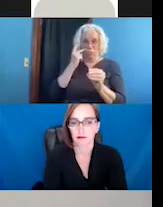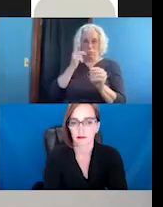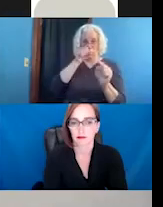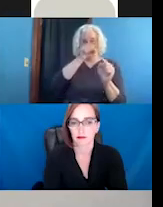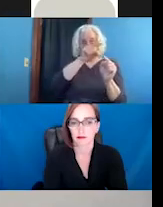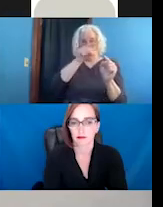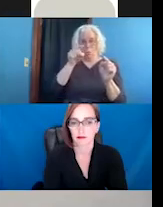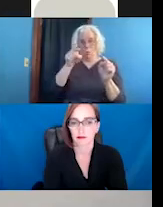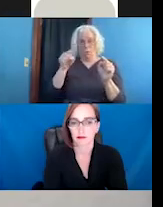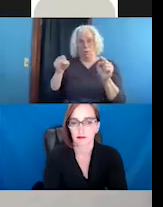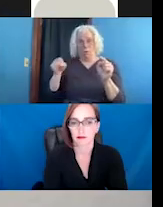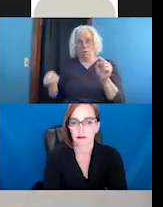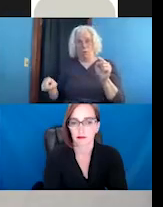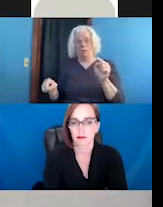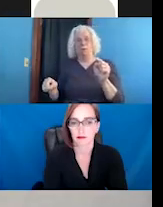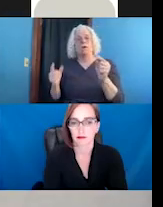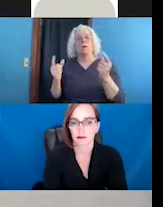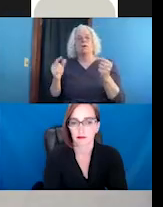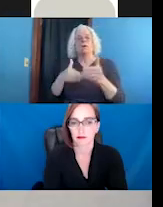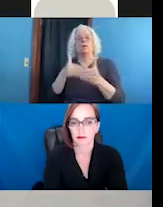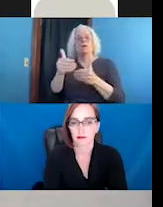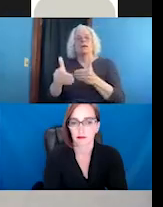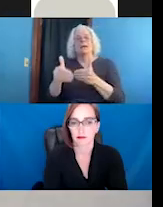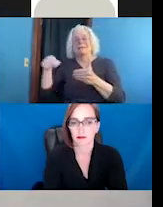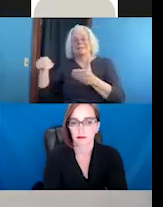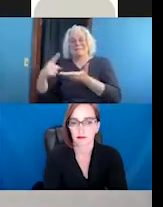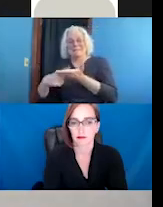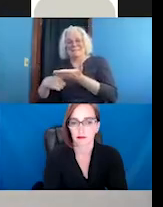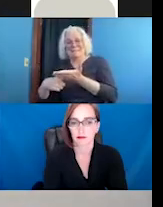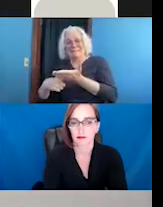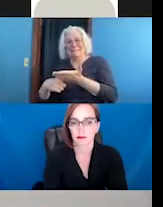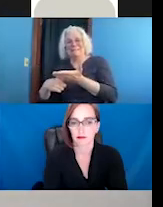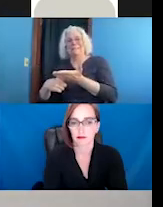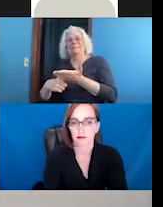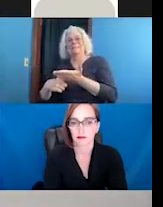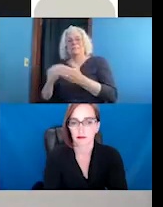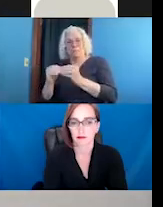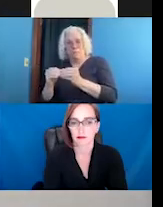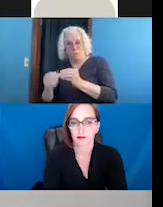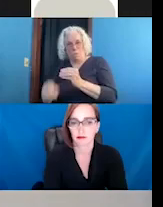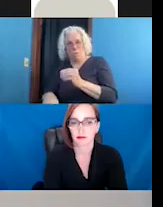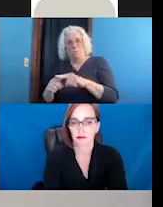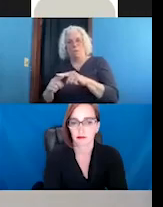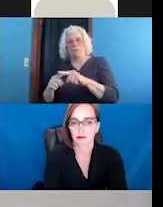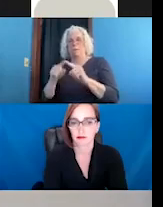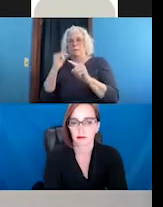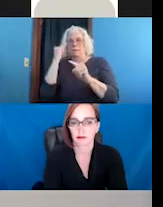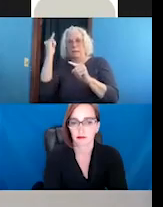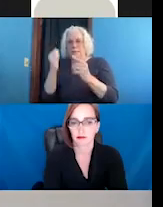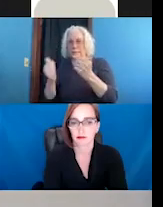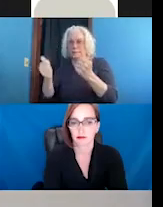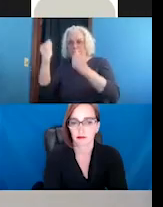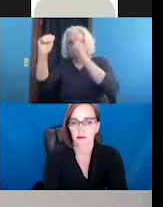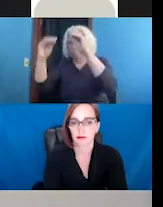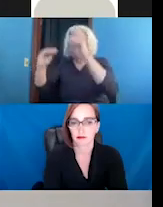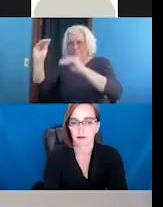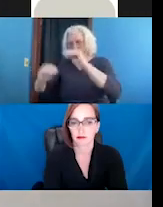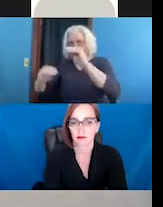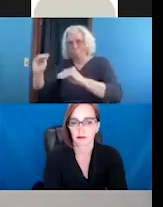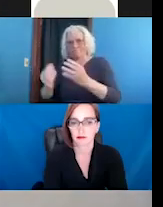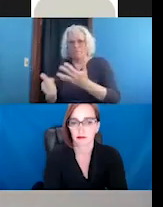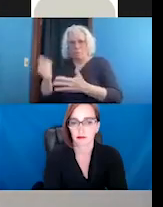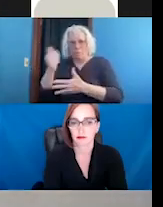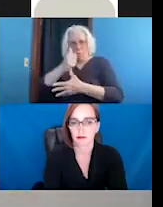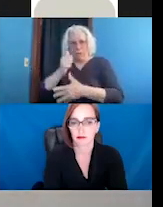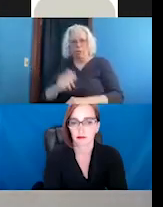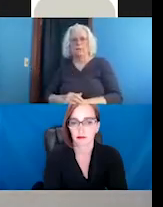again, we'll continue with this conversation, prioritizing, working with specifics begin next week. What is